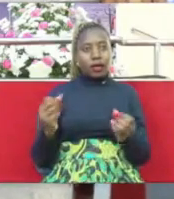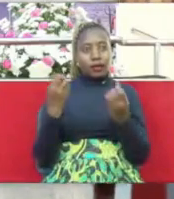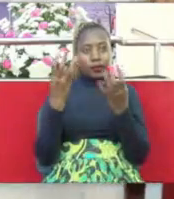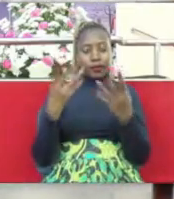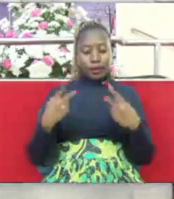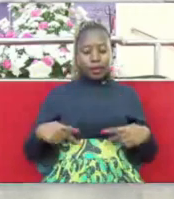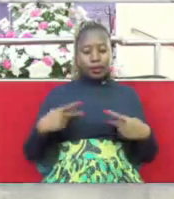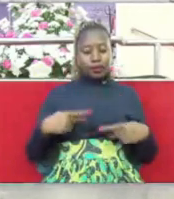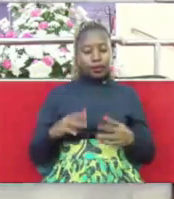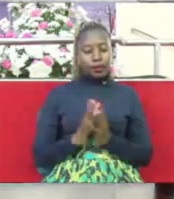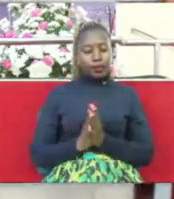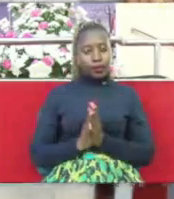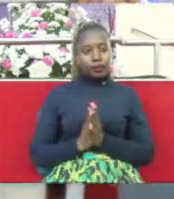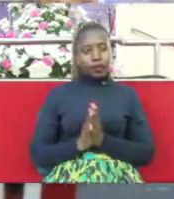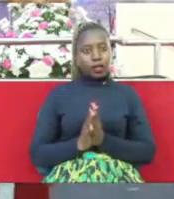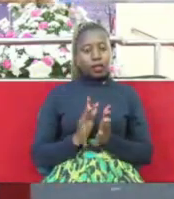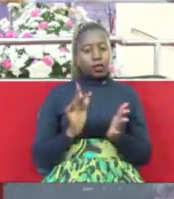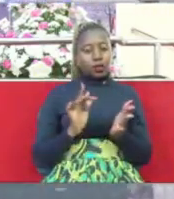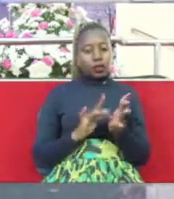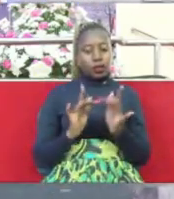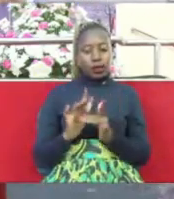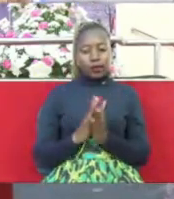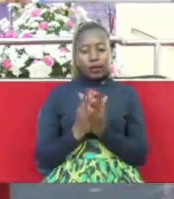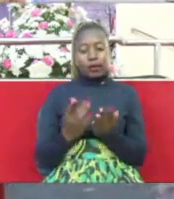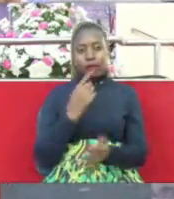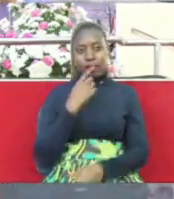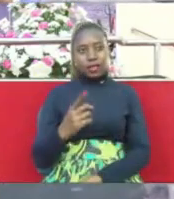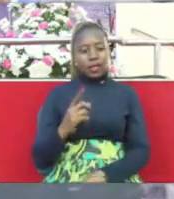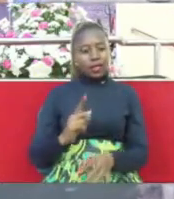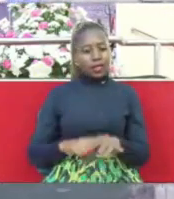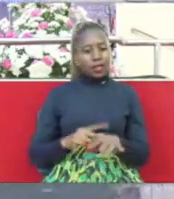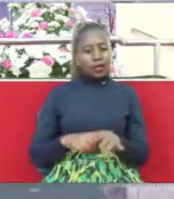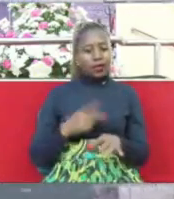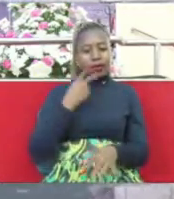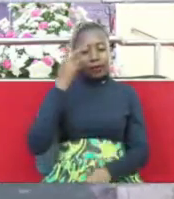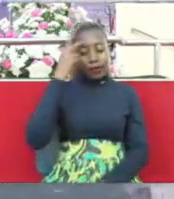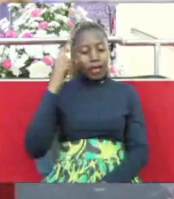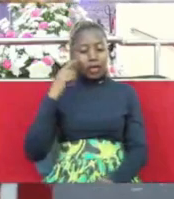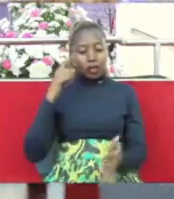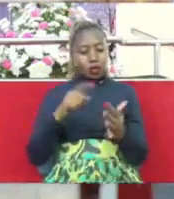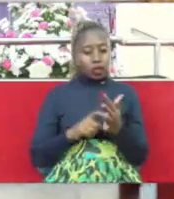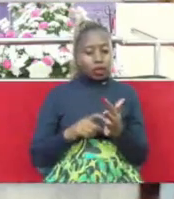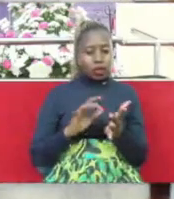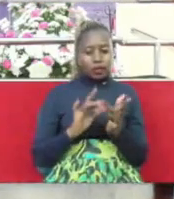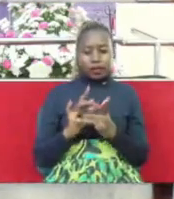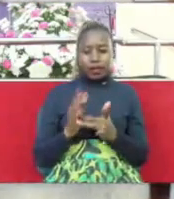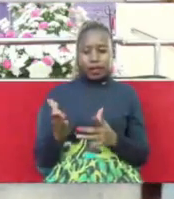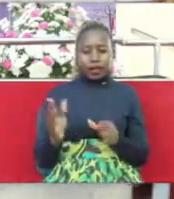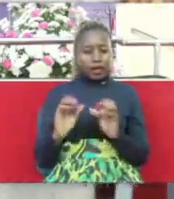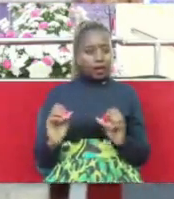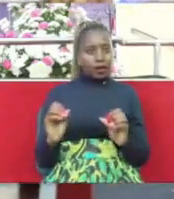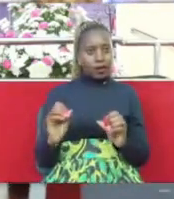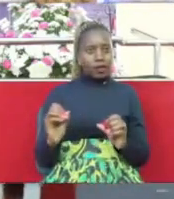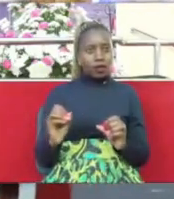that when they noticed, then they started looking for him. It took them 3 days to find him. And where did they find him? Right at the place where they